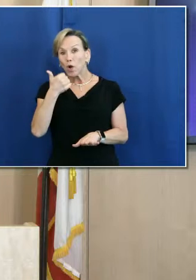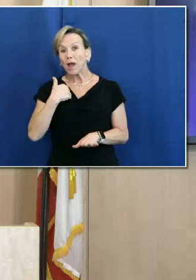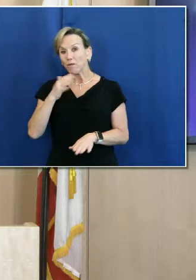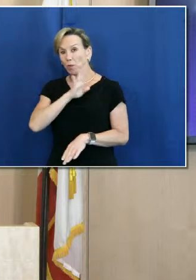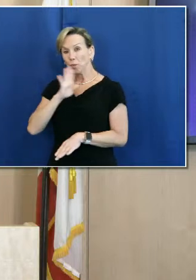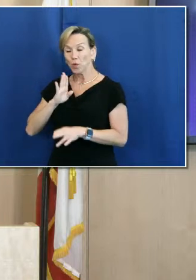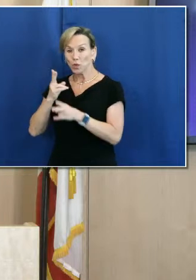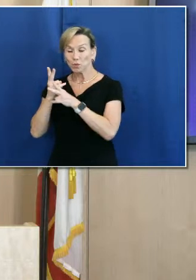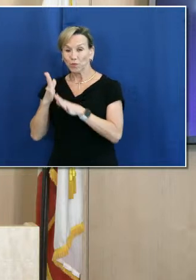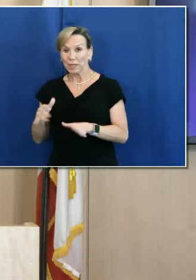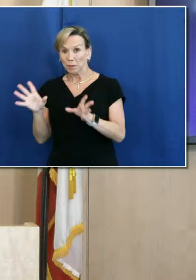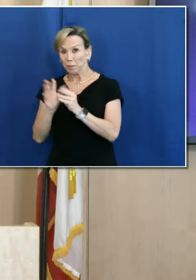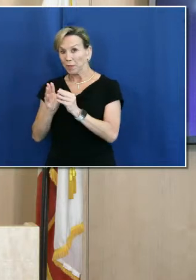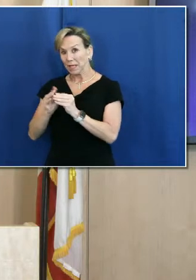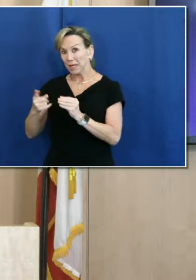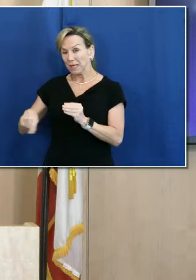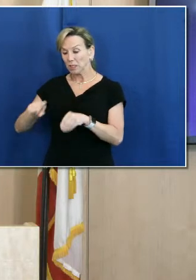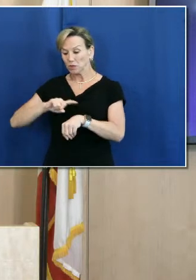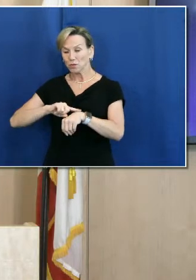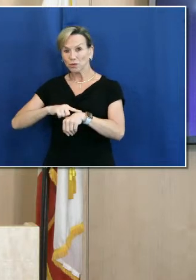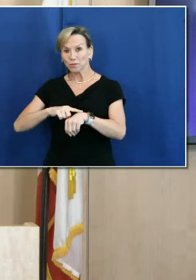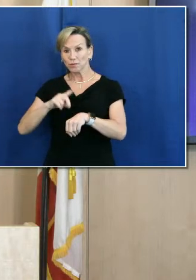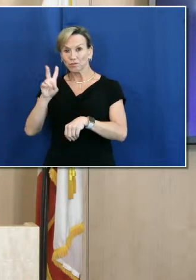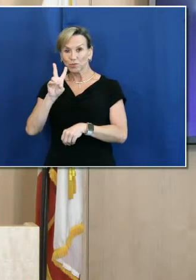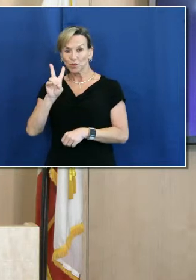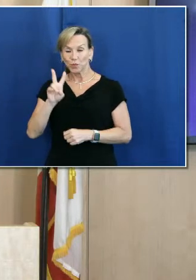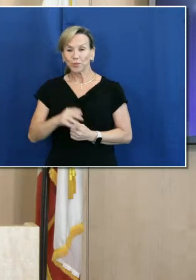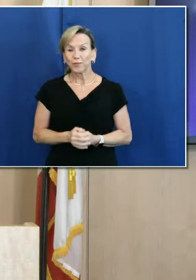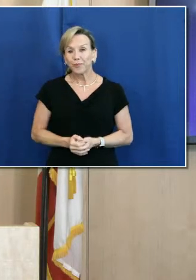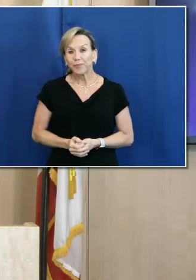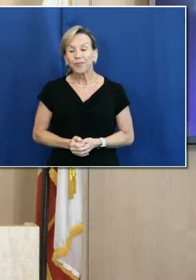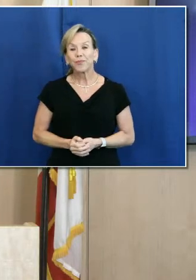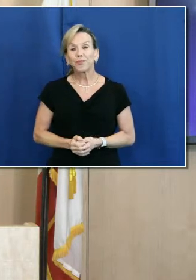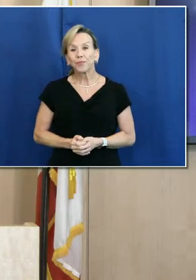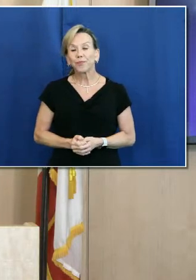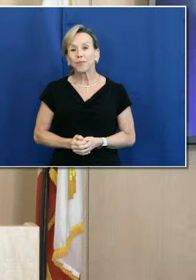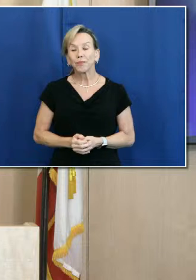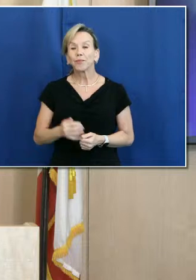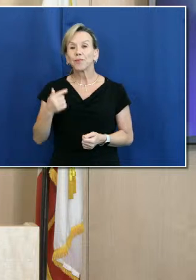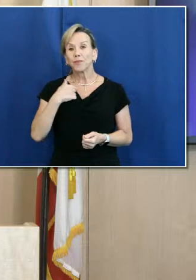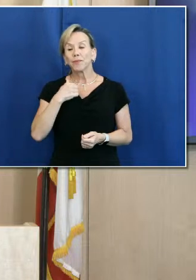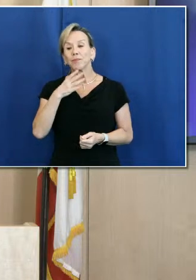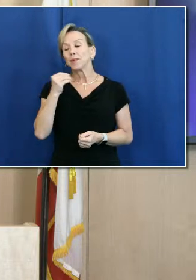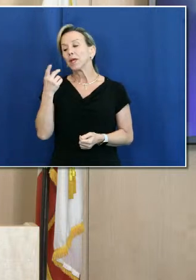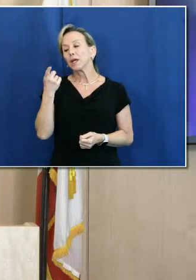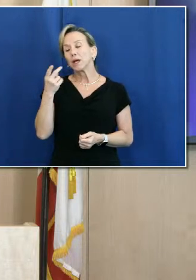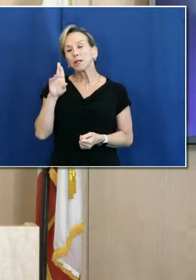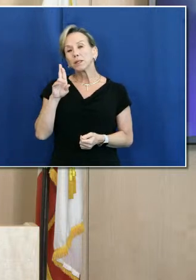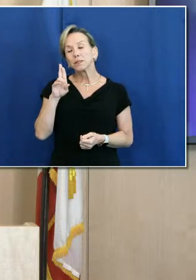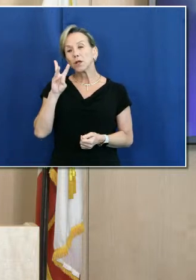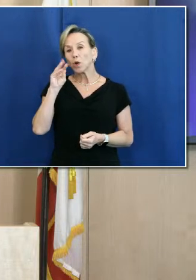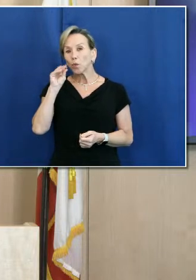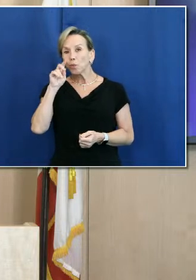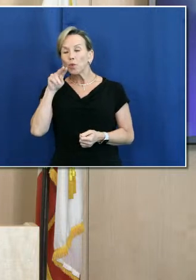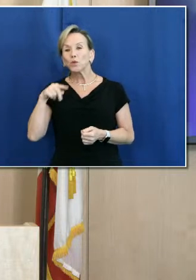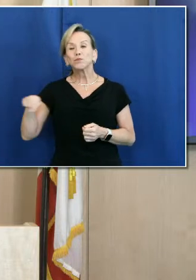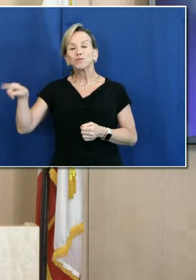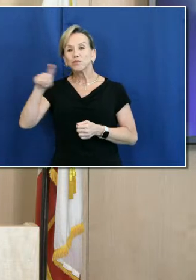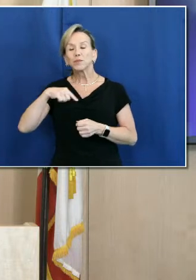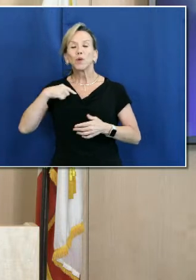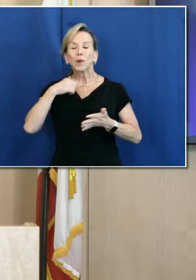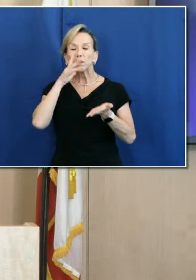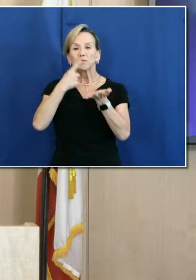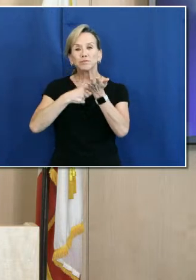Board of Supervisors meeting starting at 2 p.m., where we will be adopting our county budget for the fiscal year